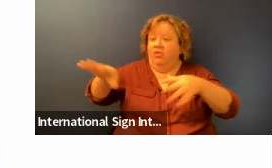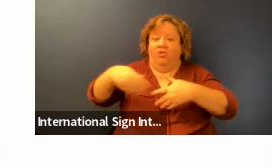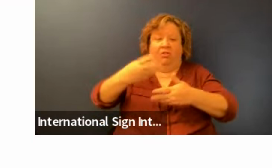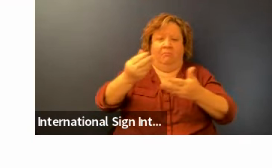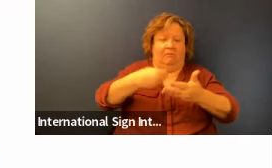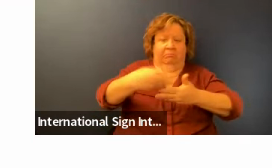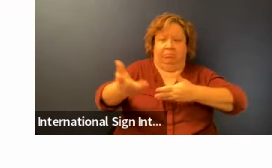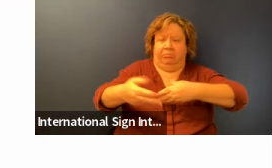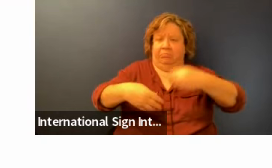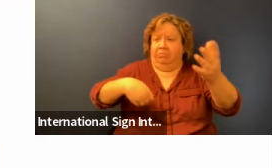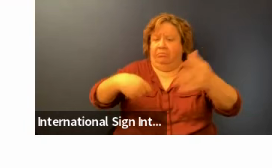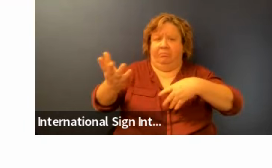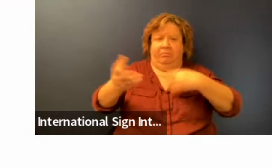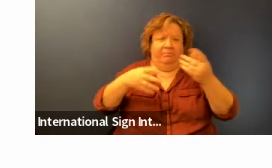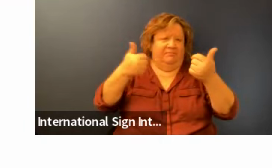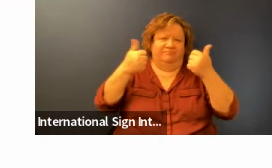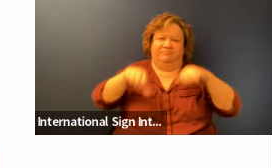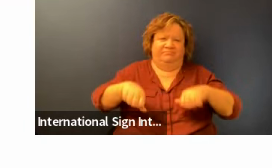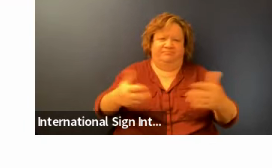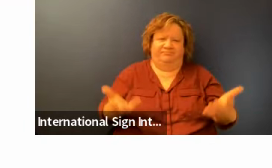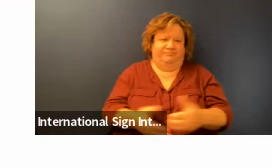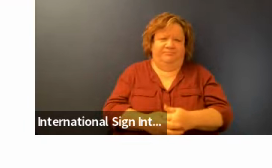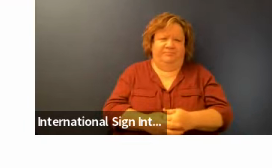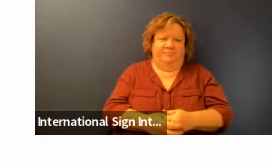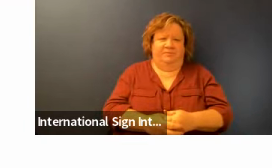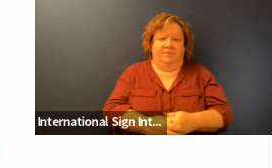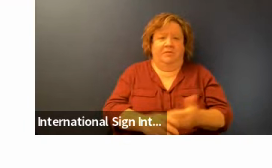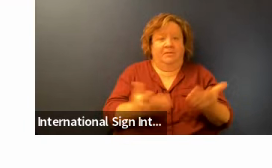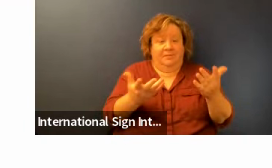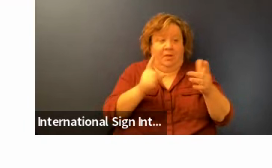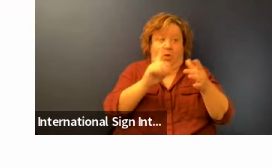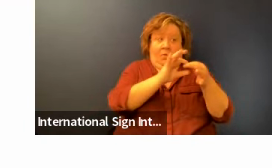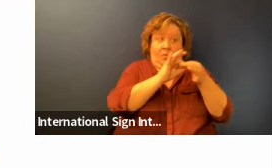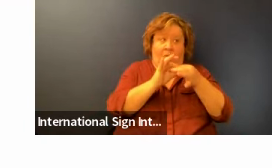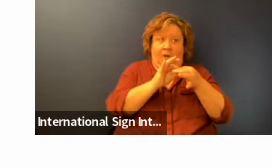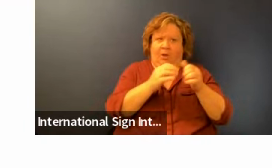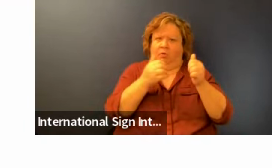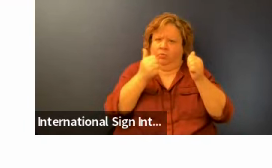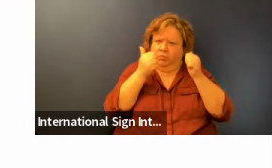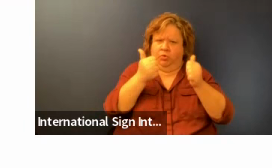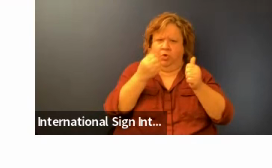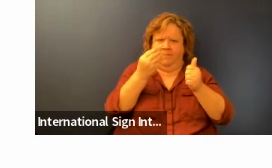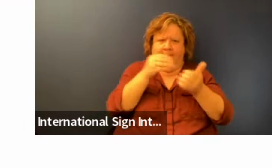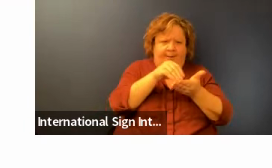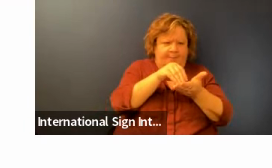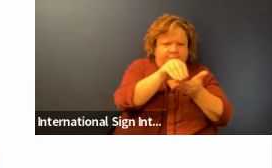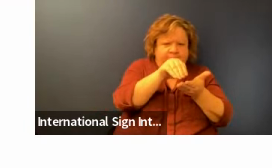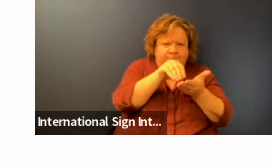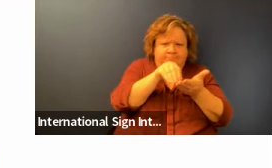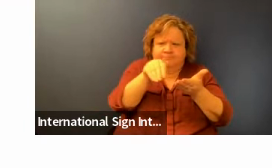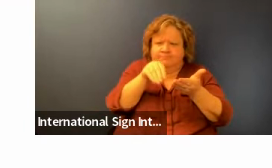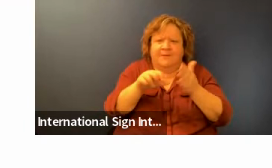bring social partners on board and include them in the governance structures of social protection